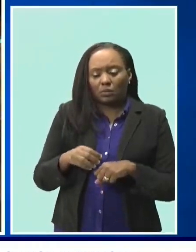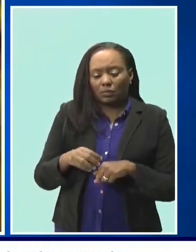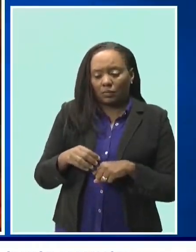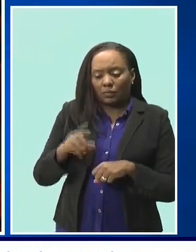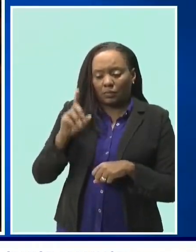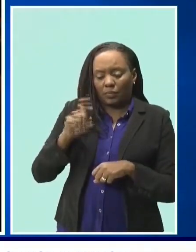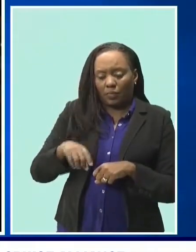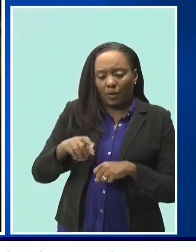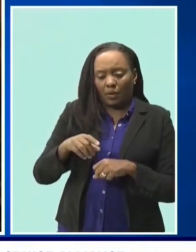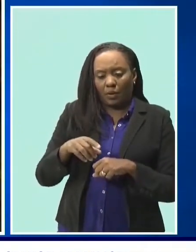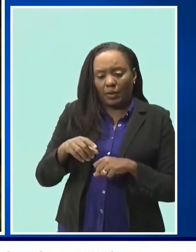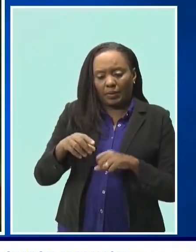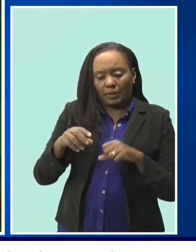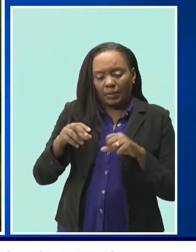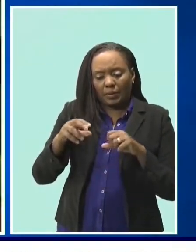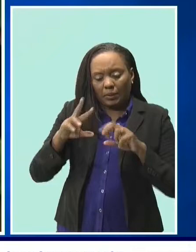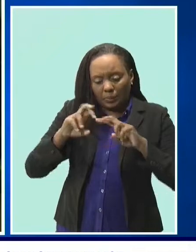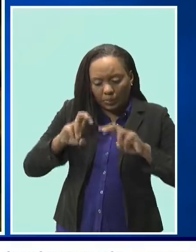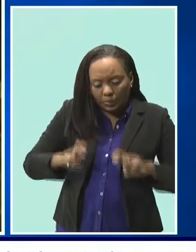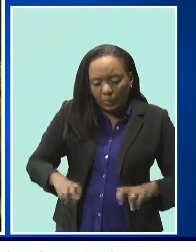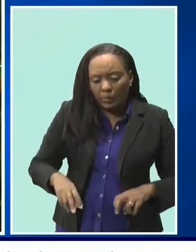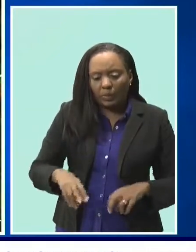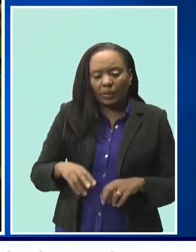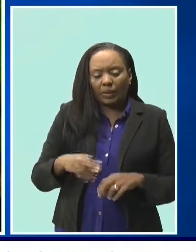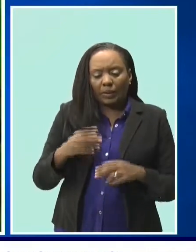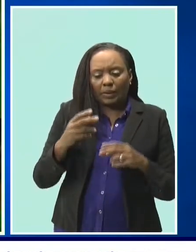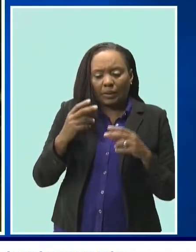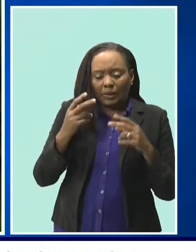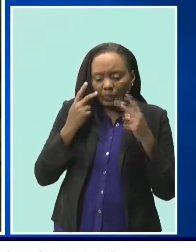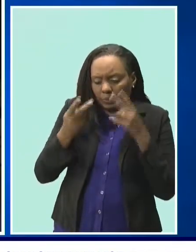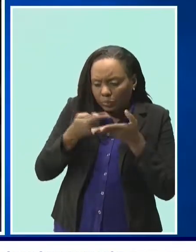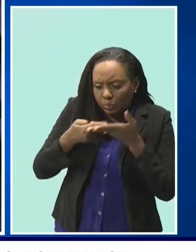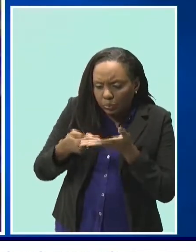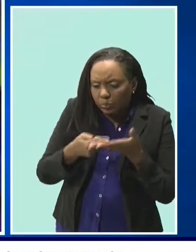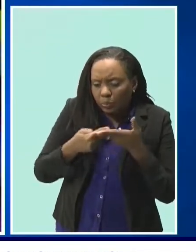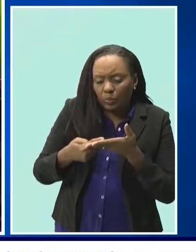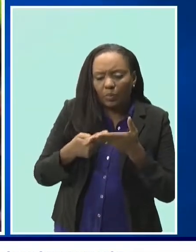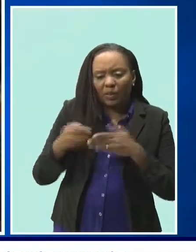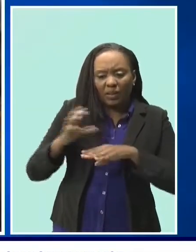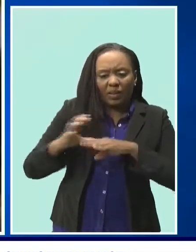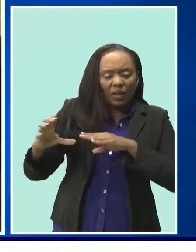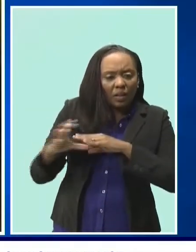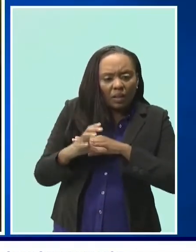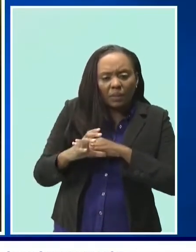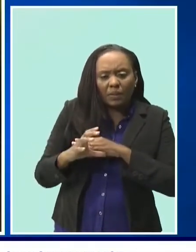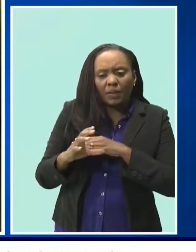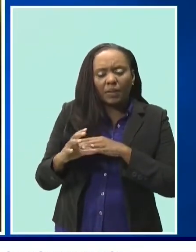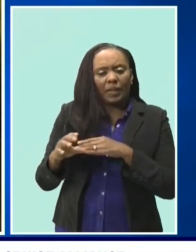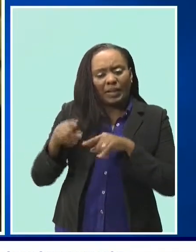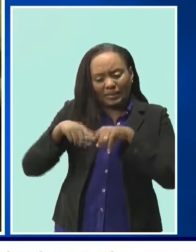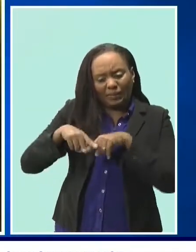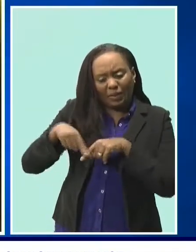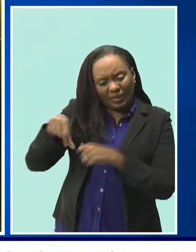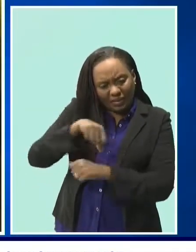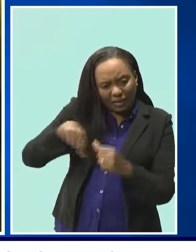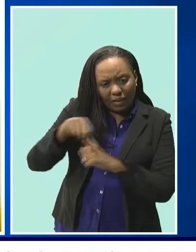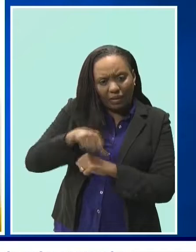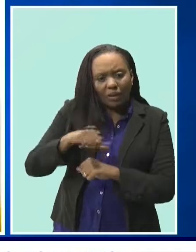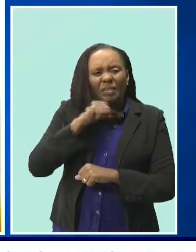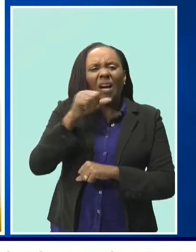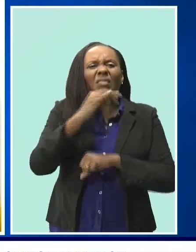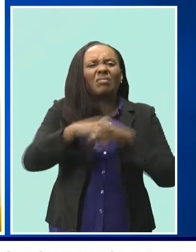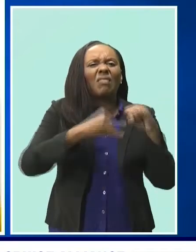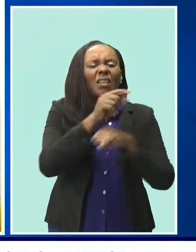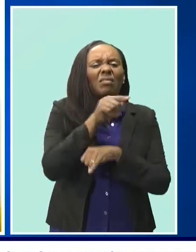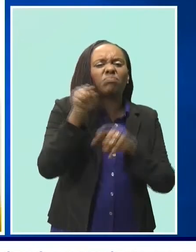region, especially at the private sector within this region, to help us become a little bit less reliant on external sources for